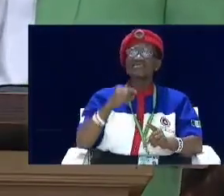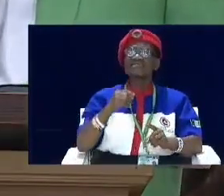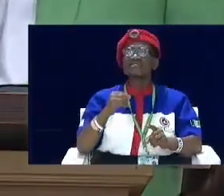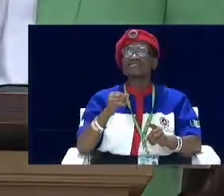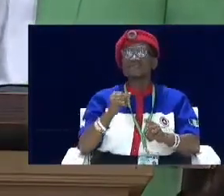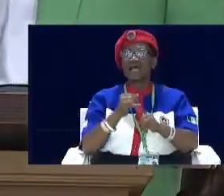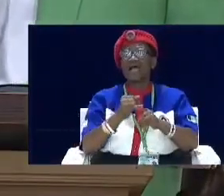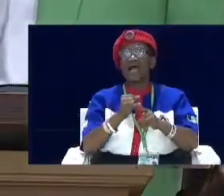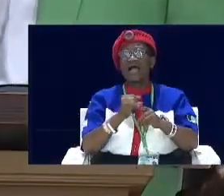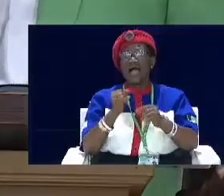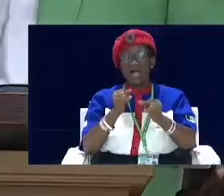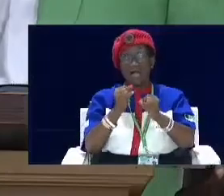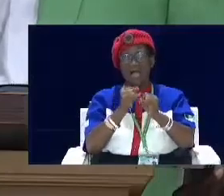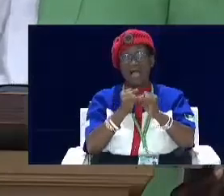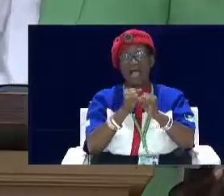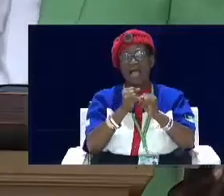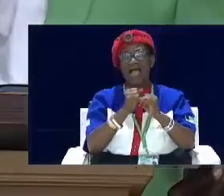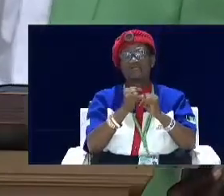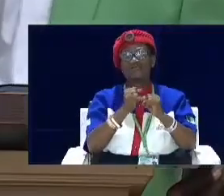iron.